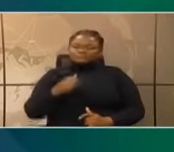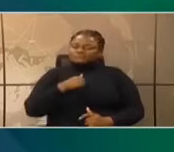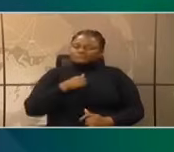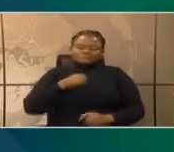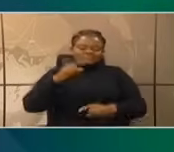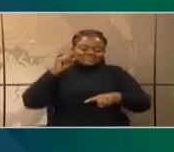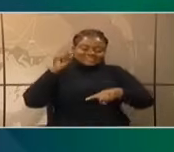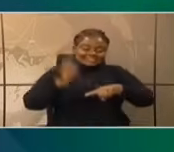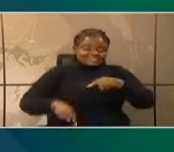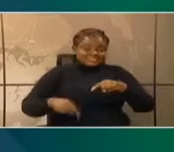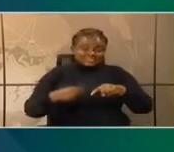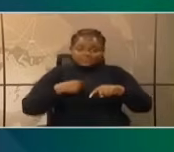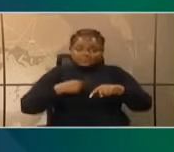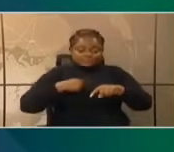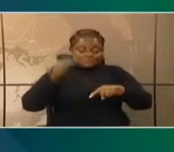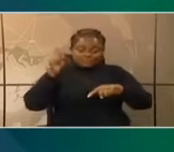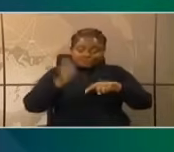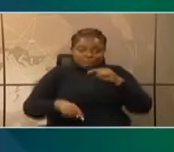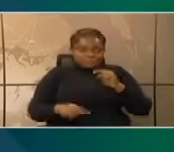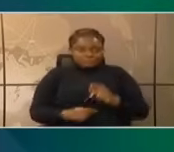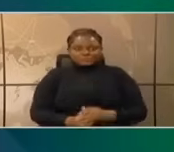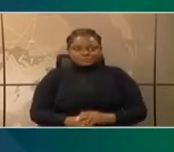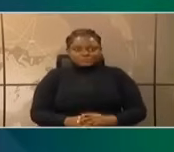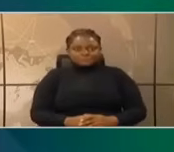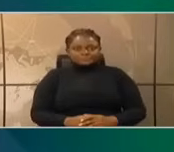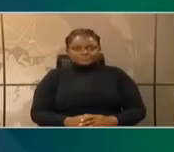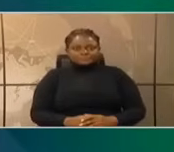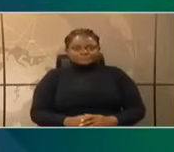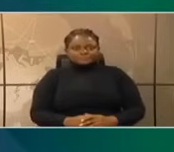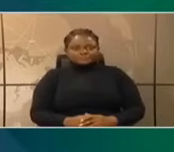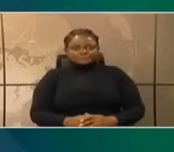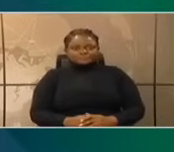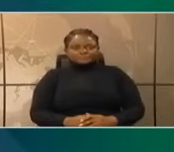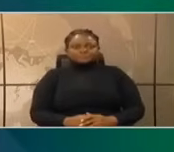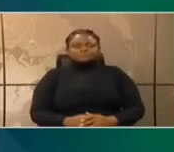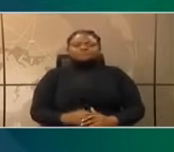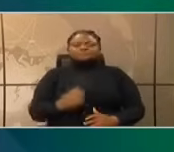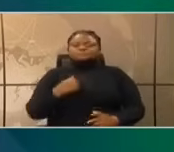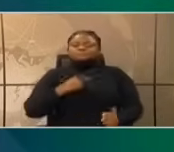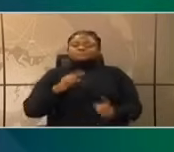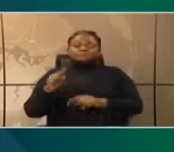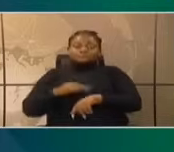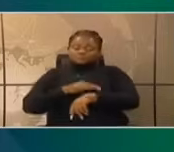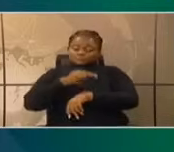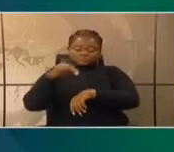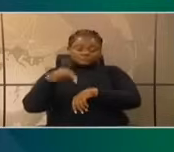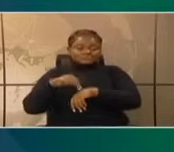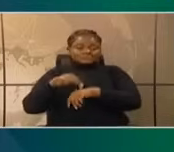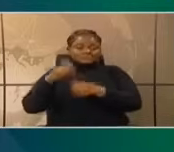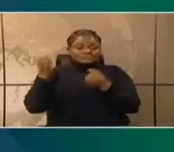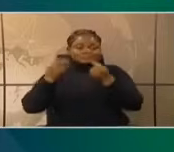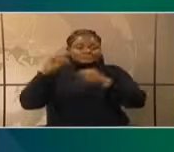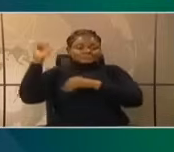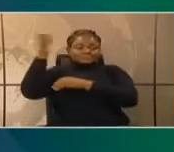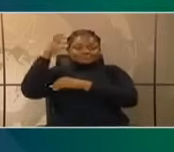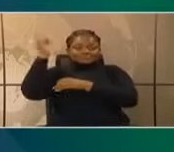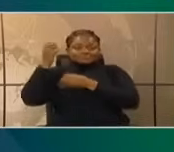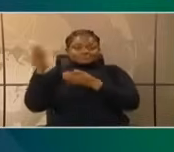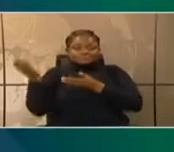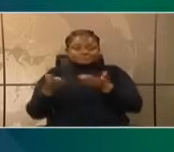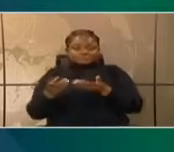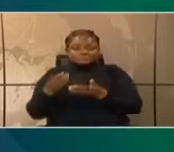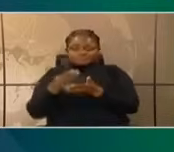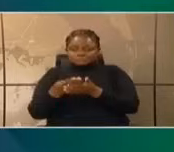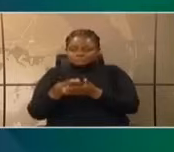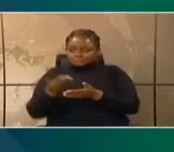going to go. I'm going to go. iPhone. Mean to me, yes, sir. Wait. It's called National Ambulance Service. Obi a mami kapre. Me